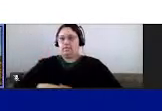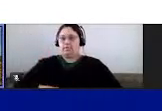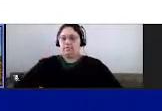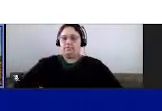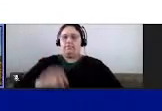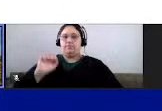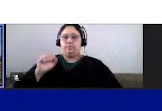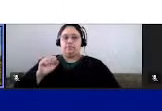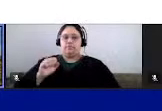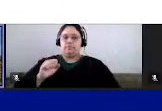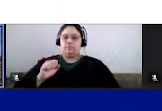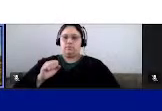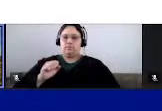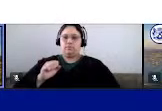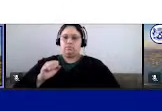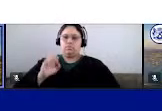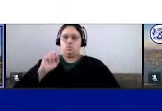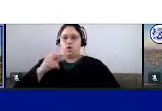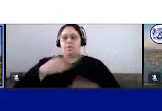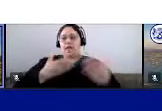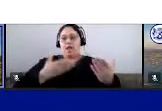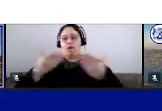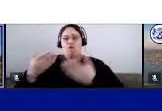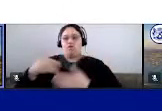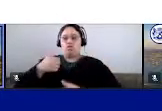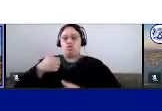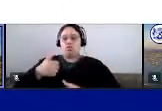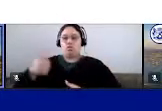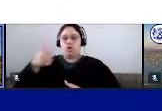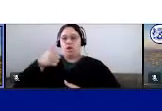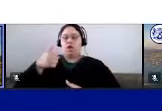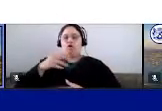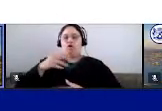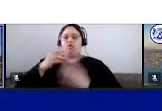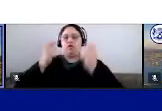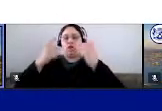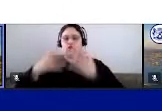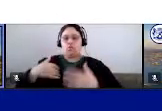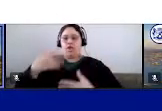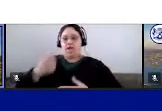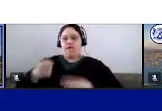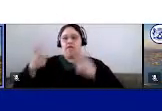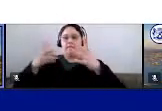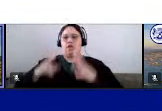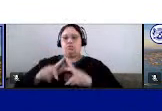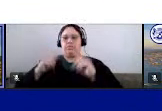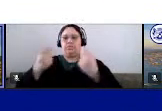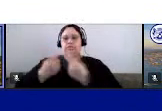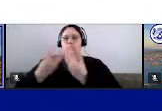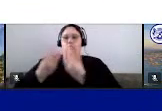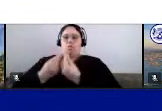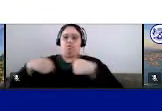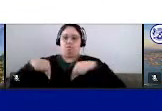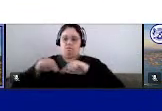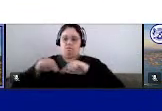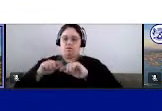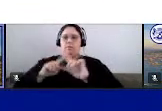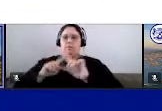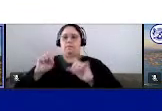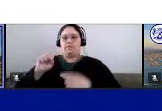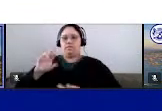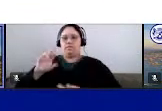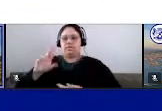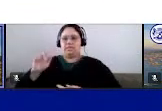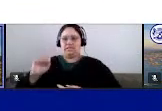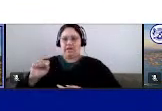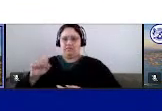Okay, perfect. All right, so then I'll hand over to the head official of the Treasury. We do have the managed team with us, but Mr. Savage, I don't know if